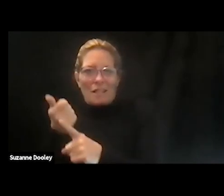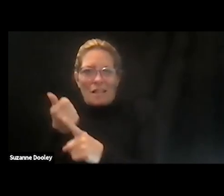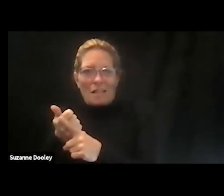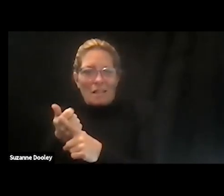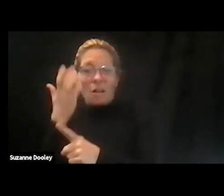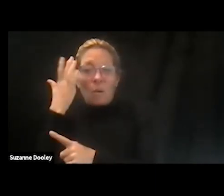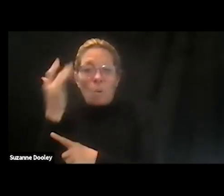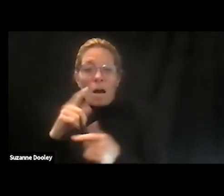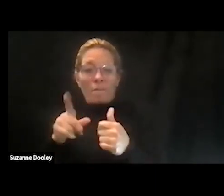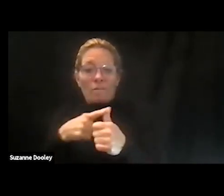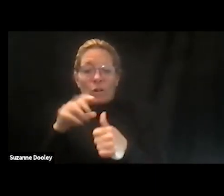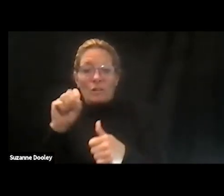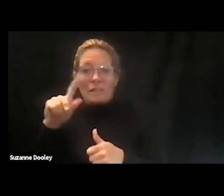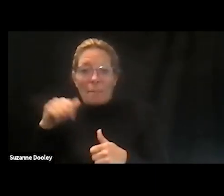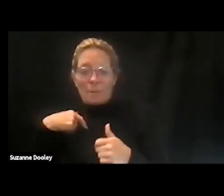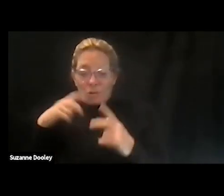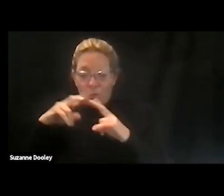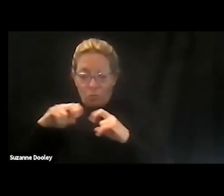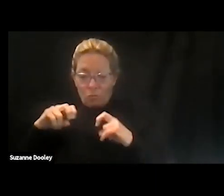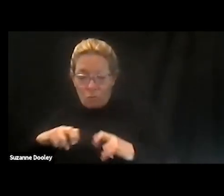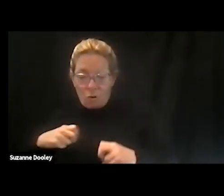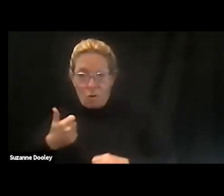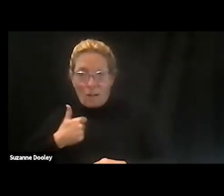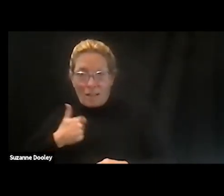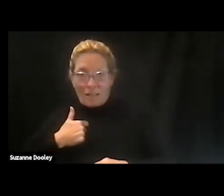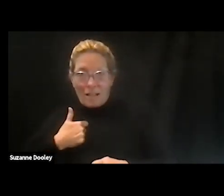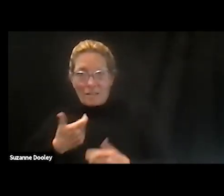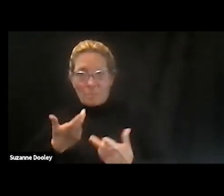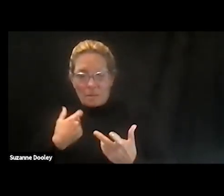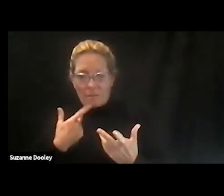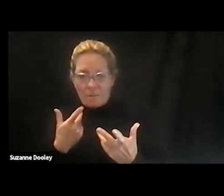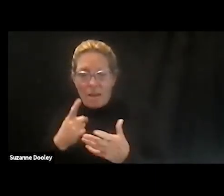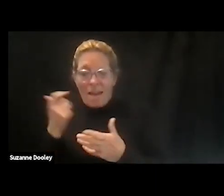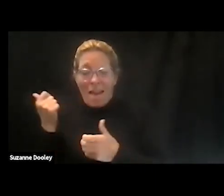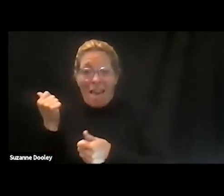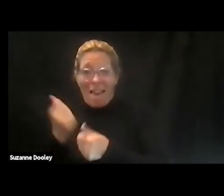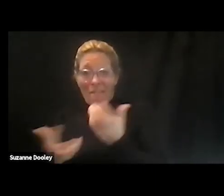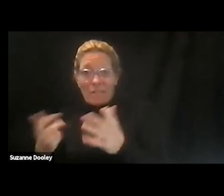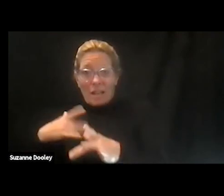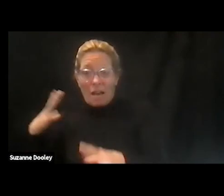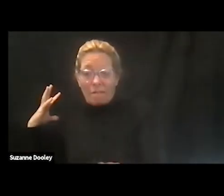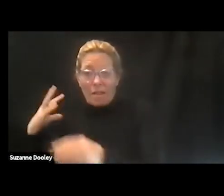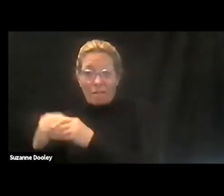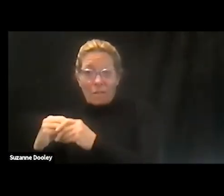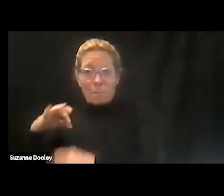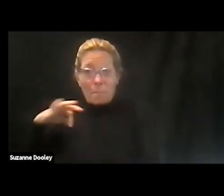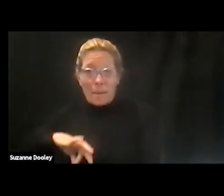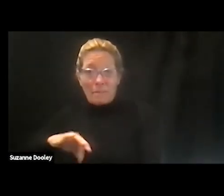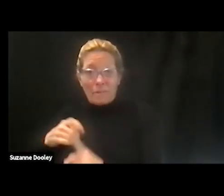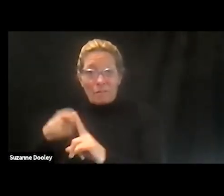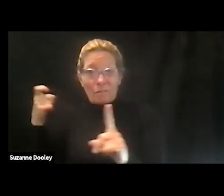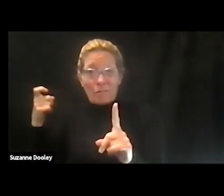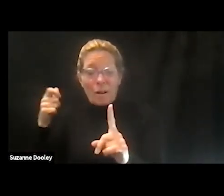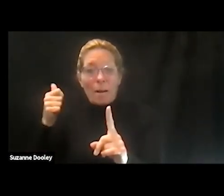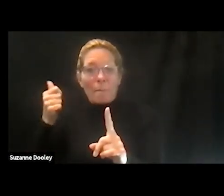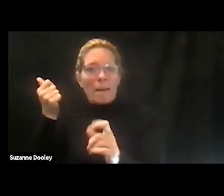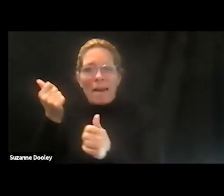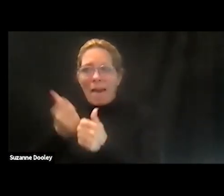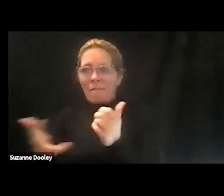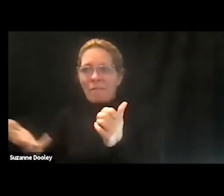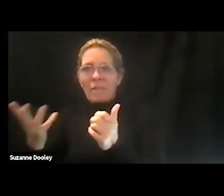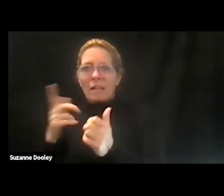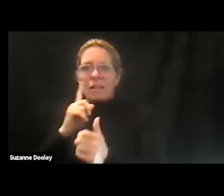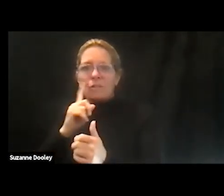step is to recognize your privilege, is to see how everything that you have ever benefited from, everything